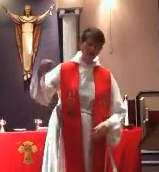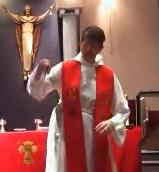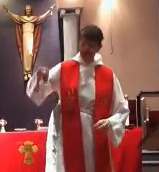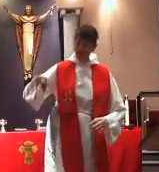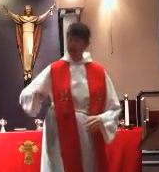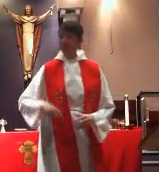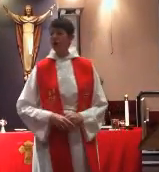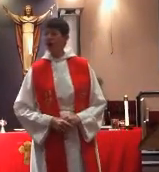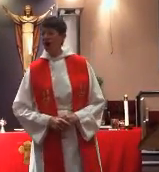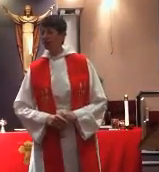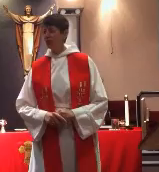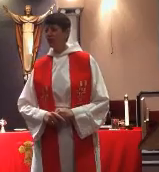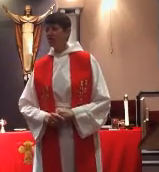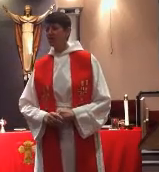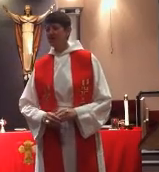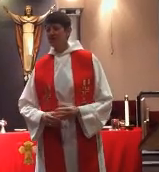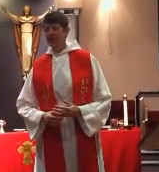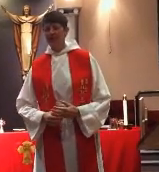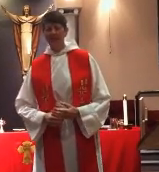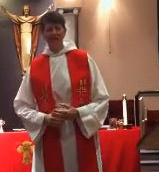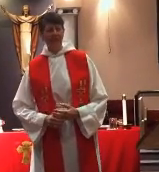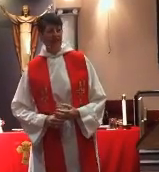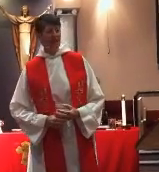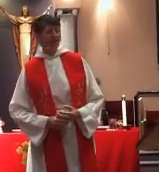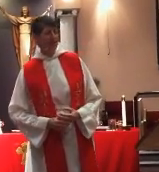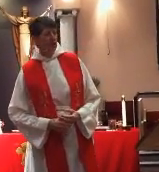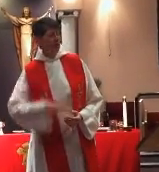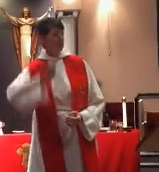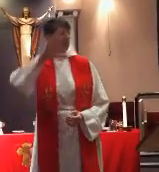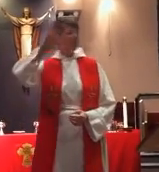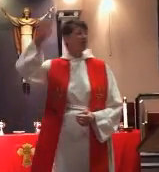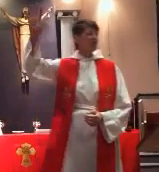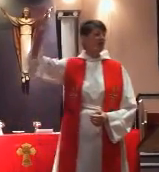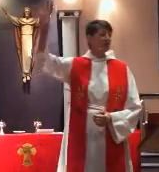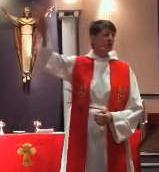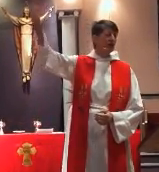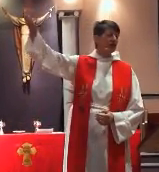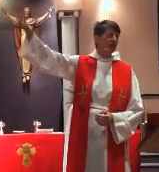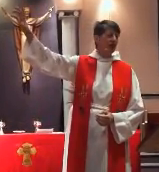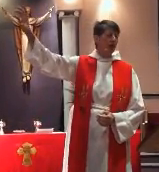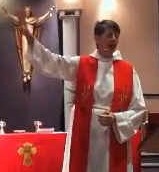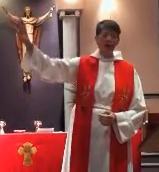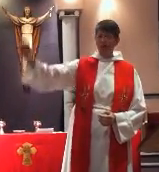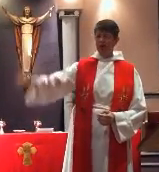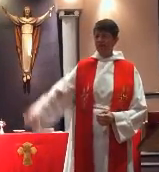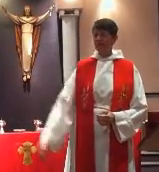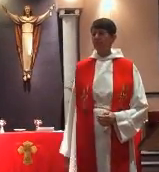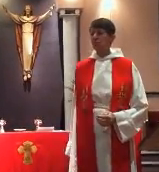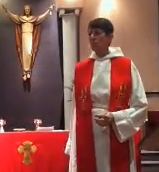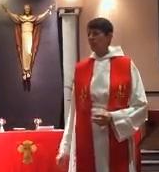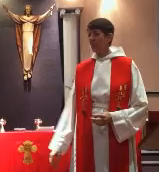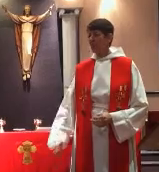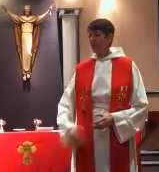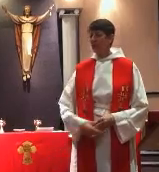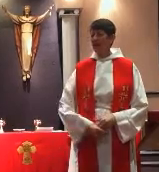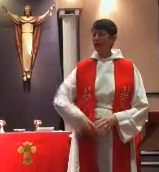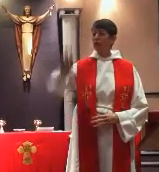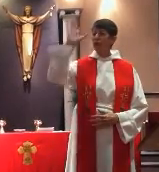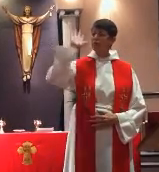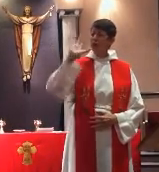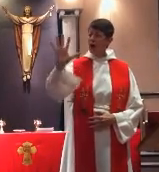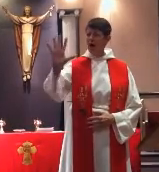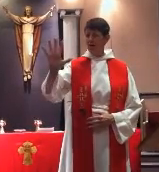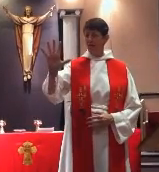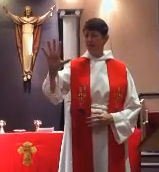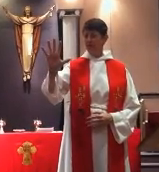Well, at this particular general conference, the transformative ministry of the denomination gave